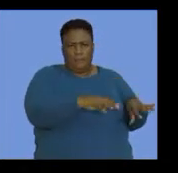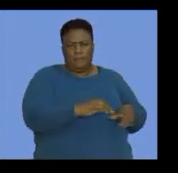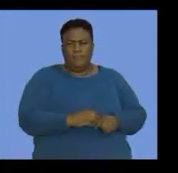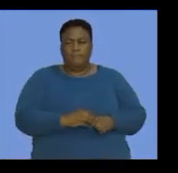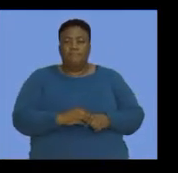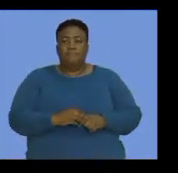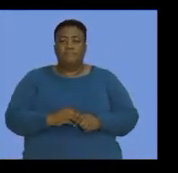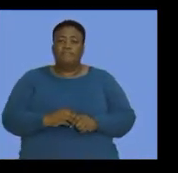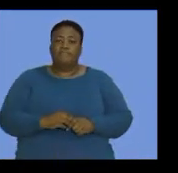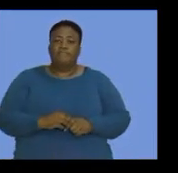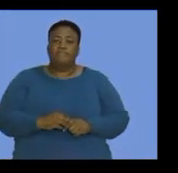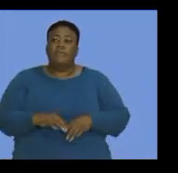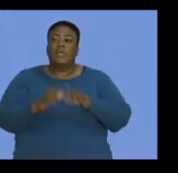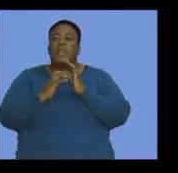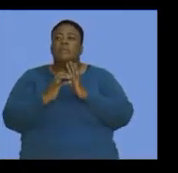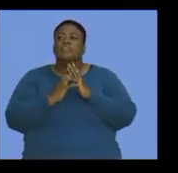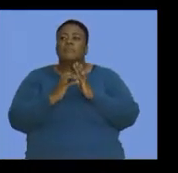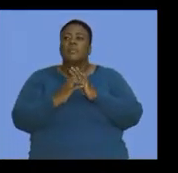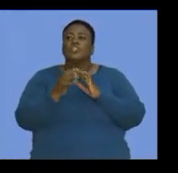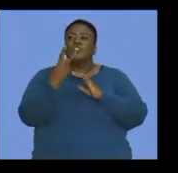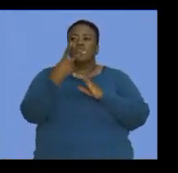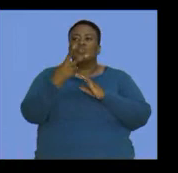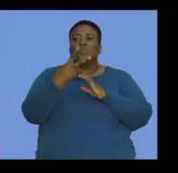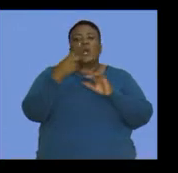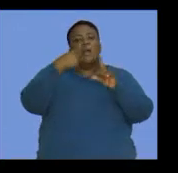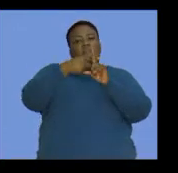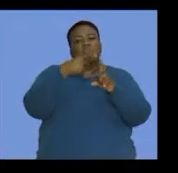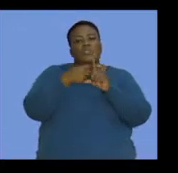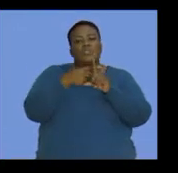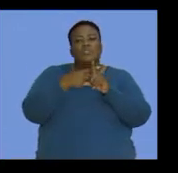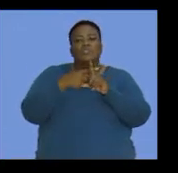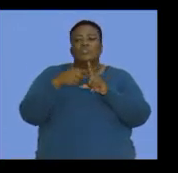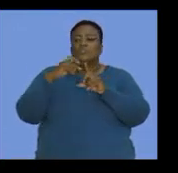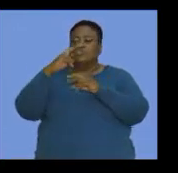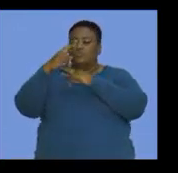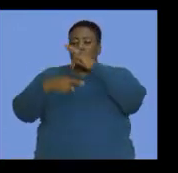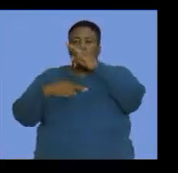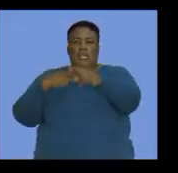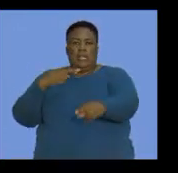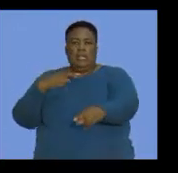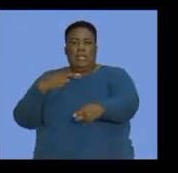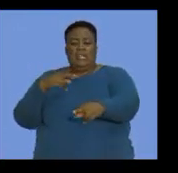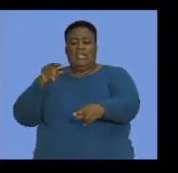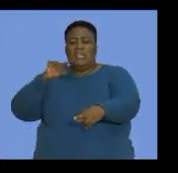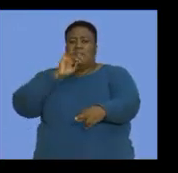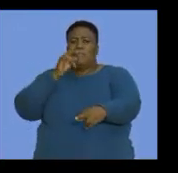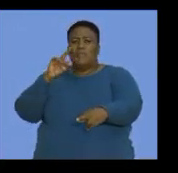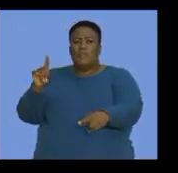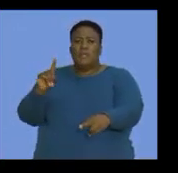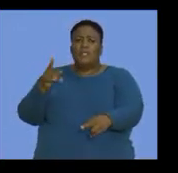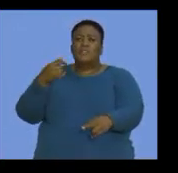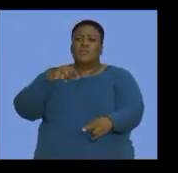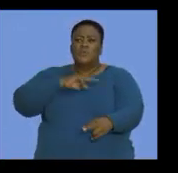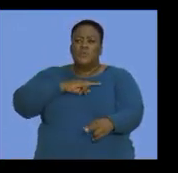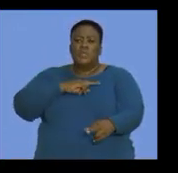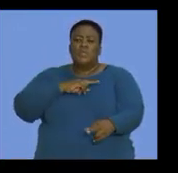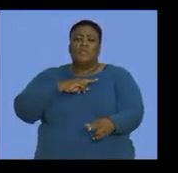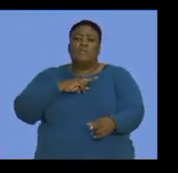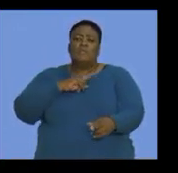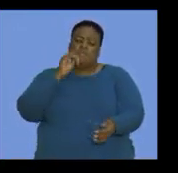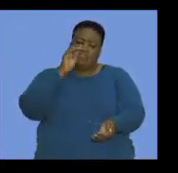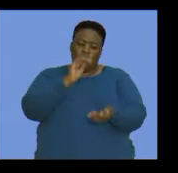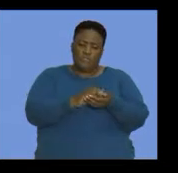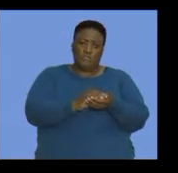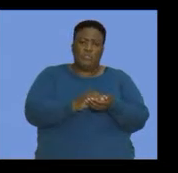Explain two advantages of recycling. So guys, it's important for us to understand that recycling means that we're reducing on the cost